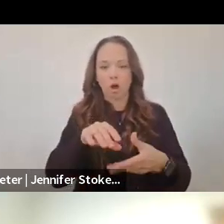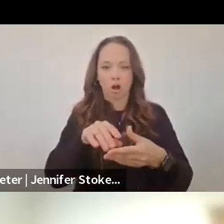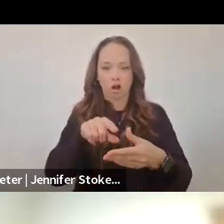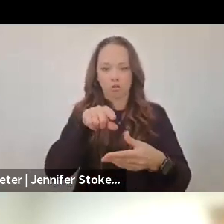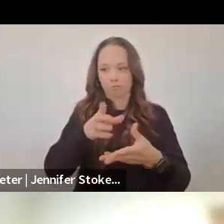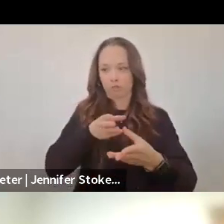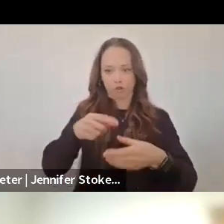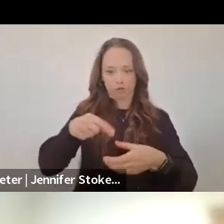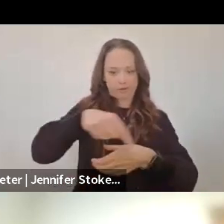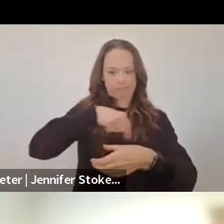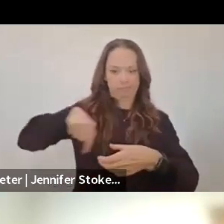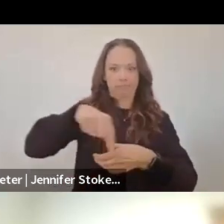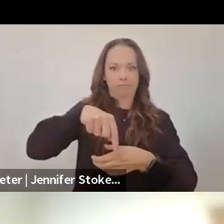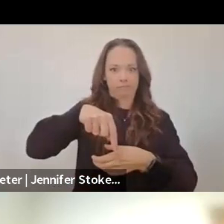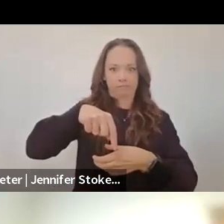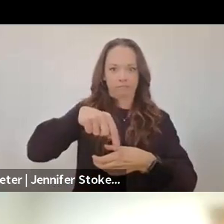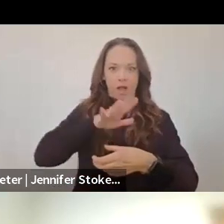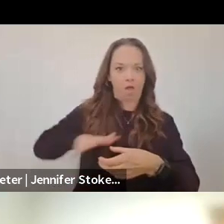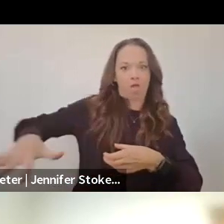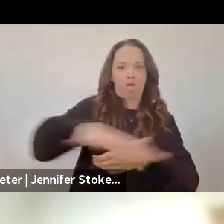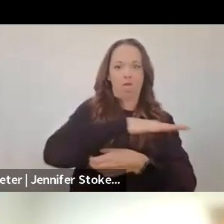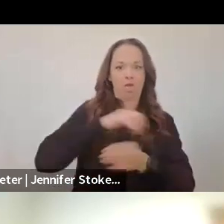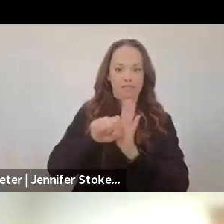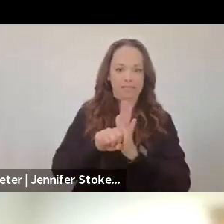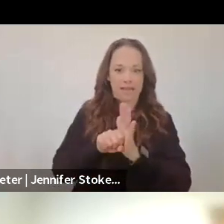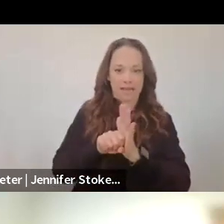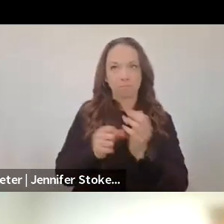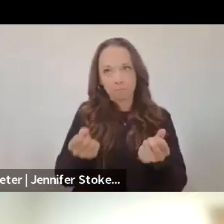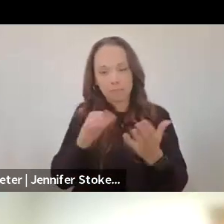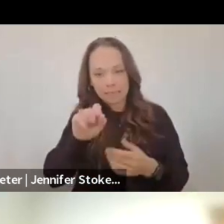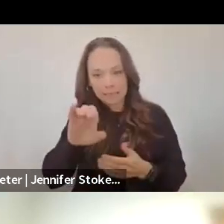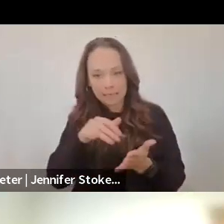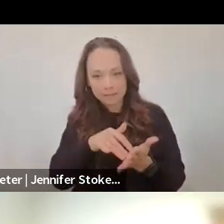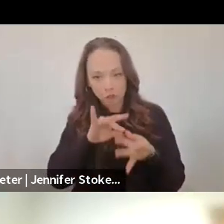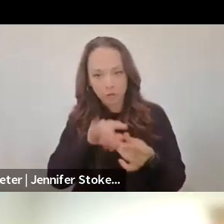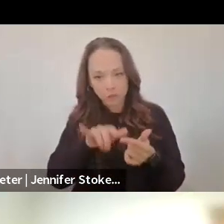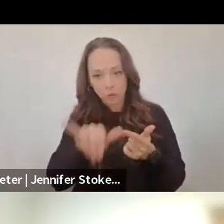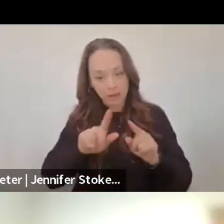And there's probably 1,000 case studies about that. But with that, I will